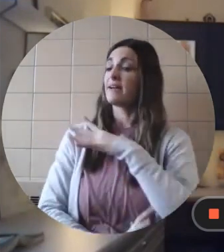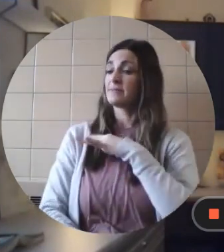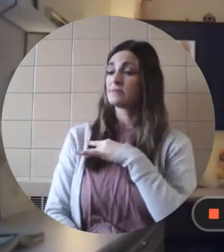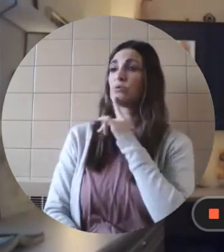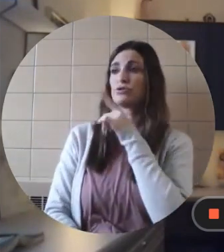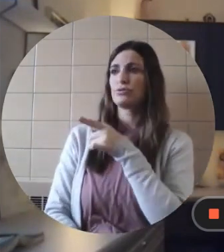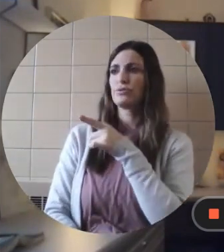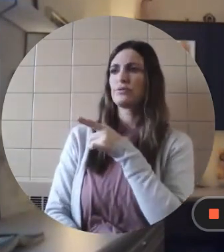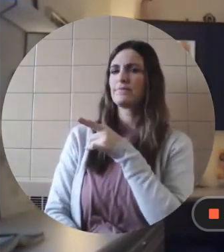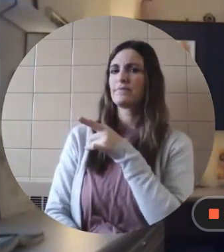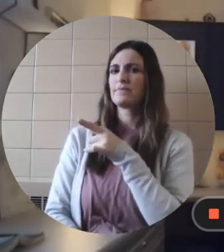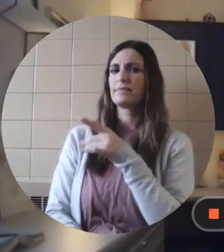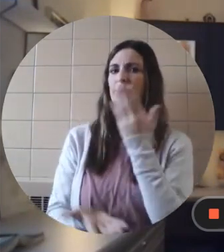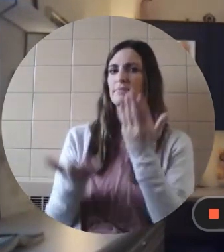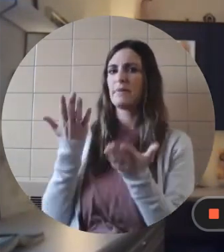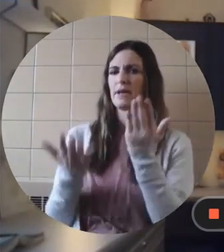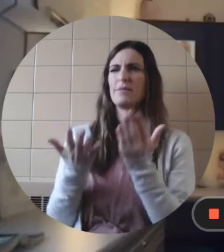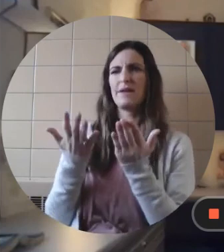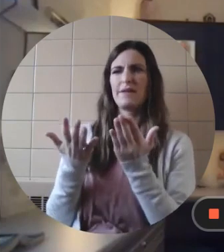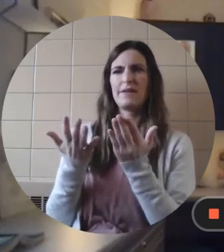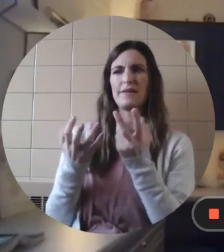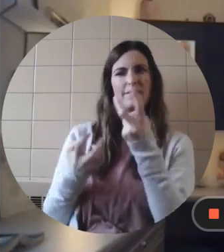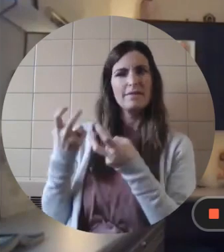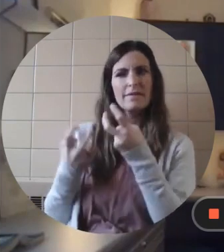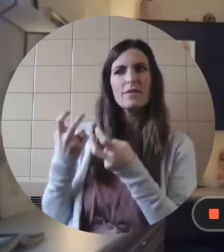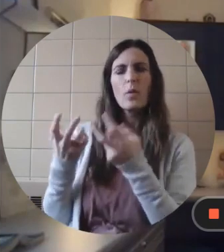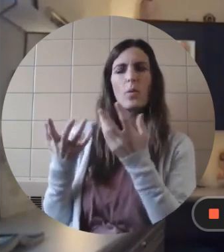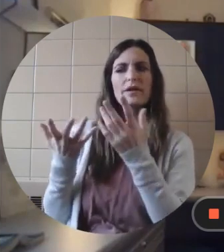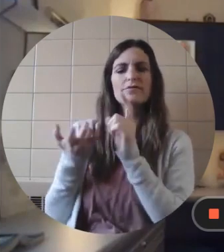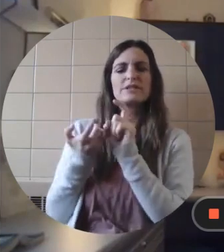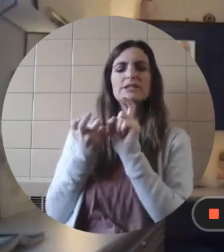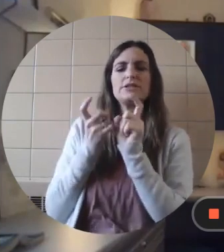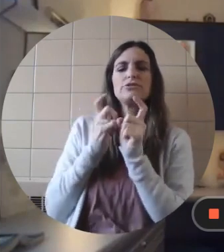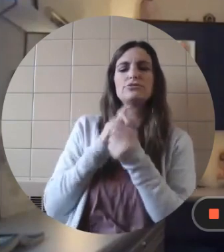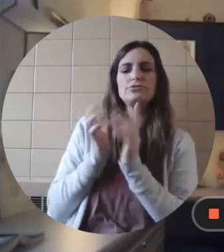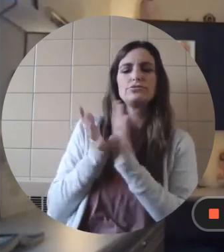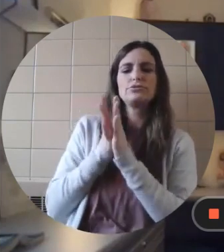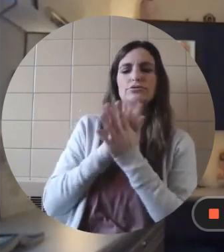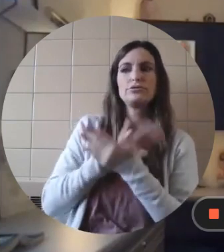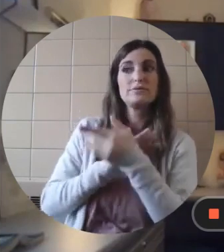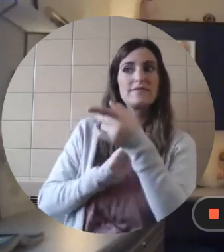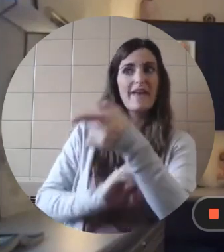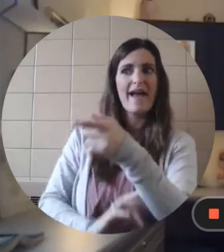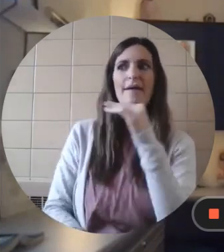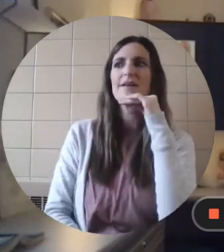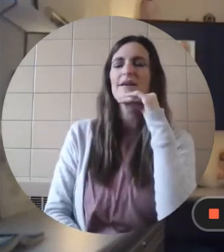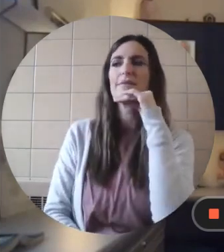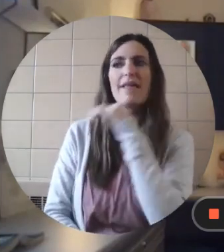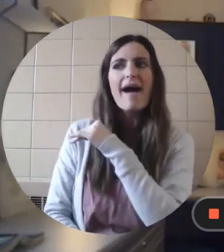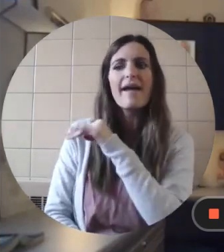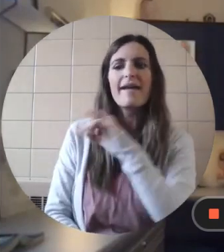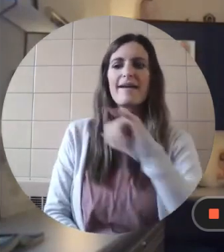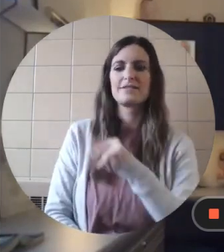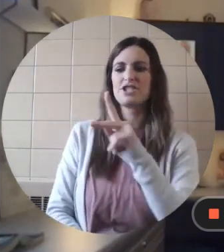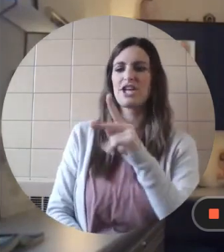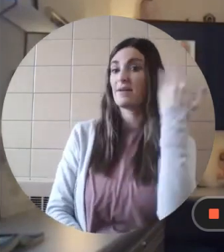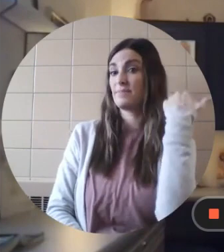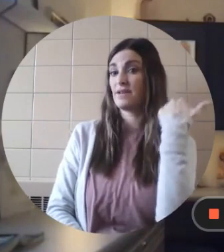but maybe we should be extra tricky. What if we twist it to make that the lie? I could say Jack once built